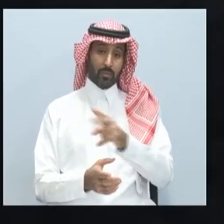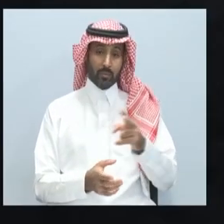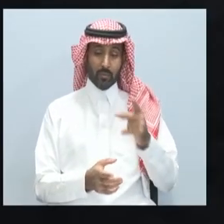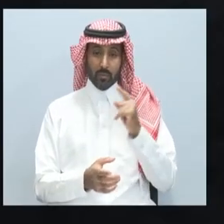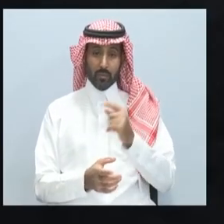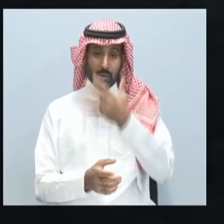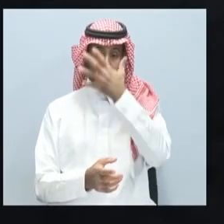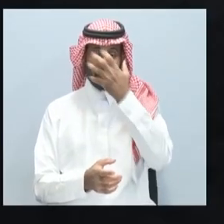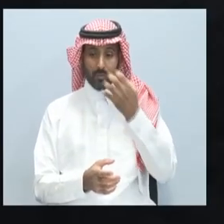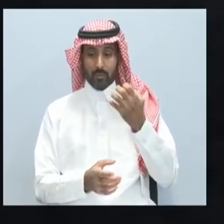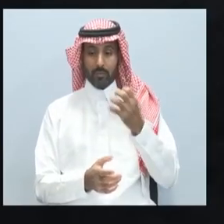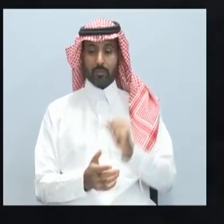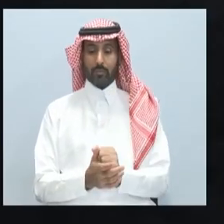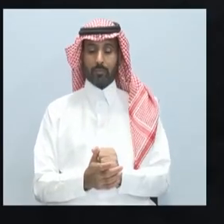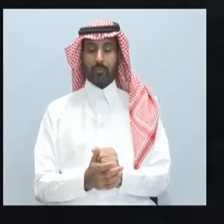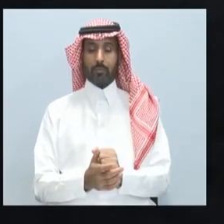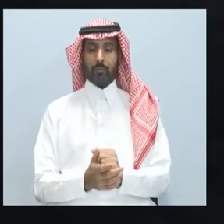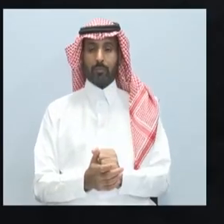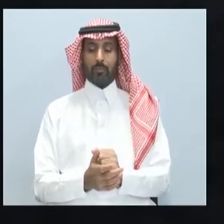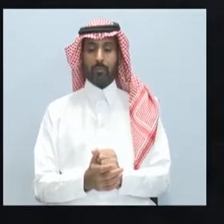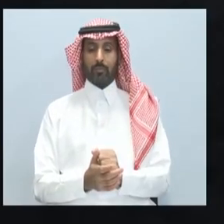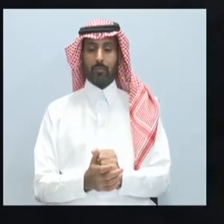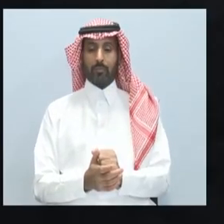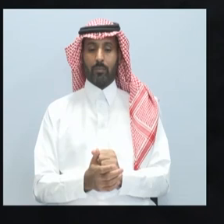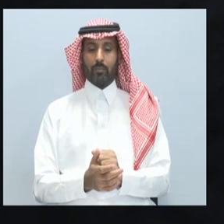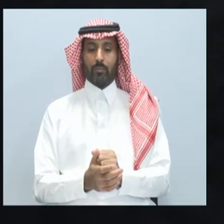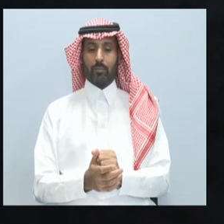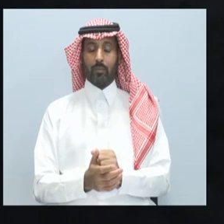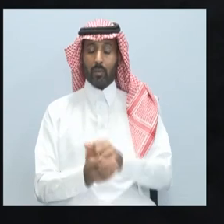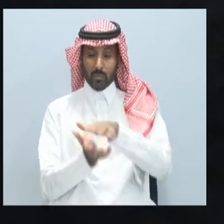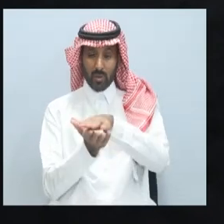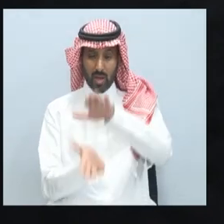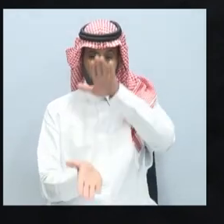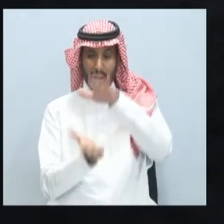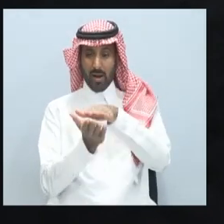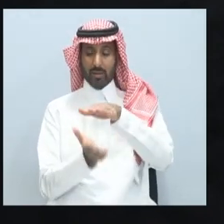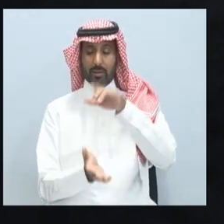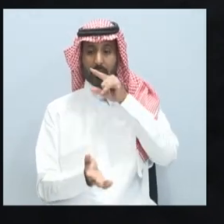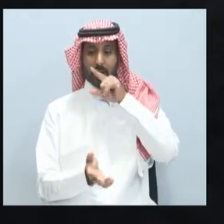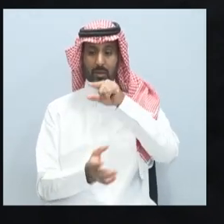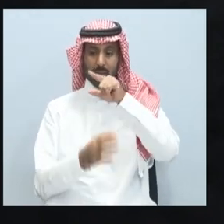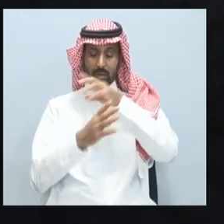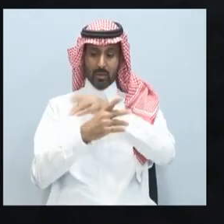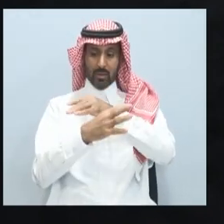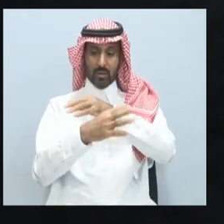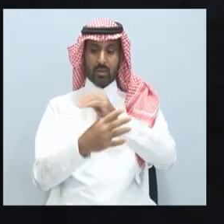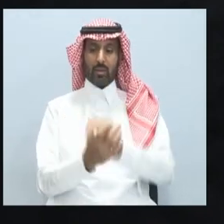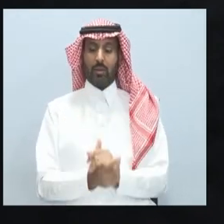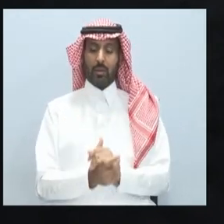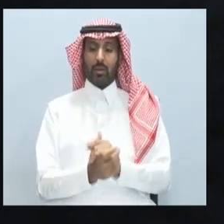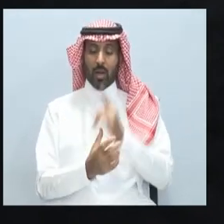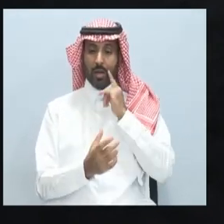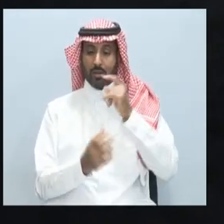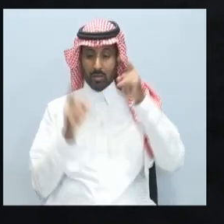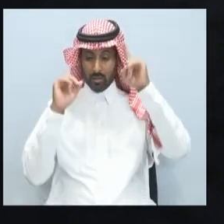see here. We talked about the African crocodile and the plover bird, the zebra and the ostrich.